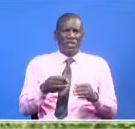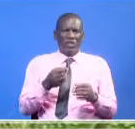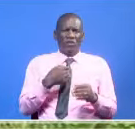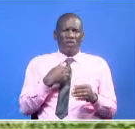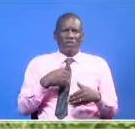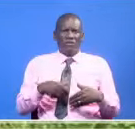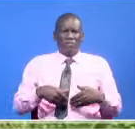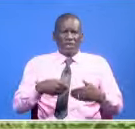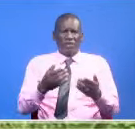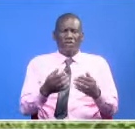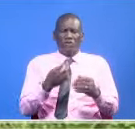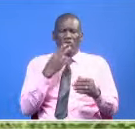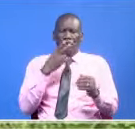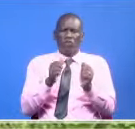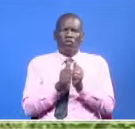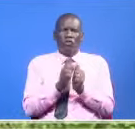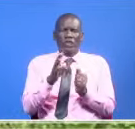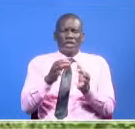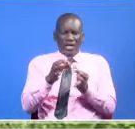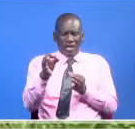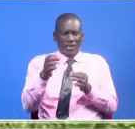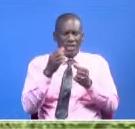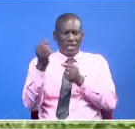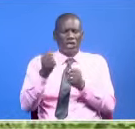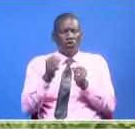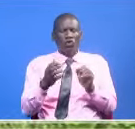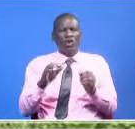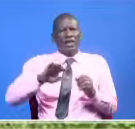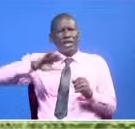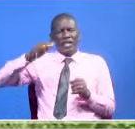240 acres within Ngong Hills Forest.